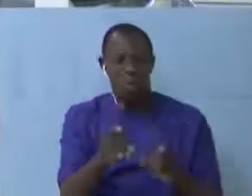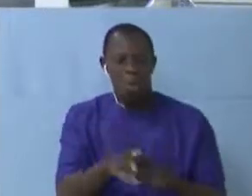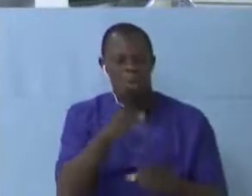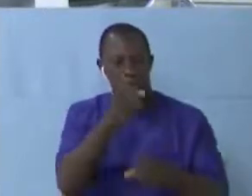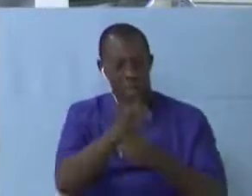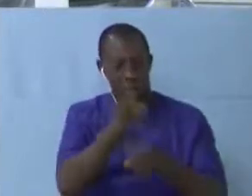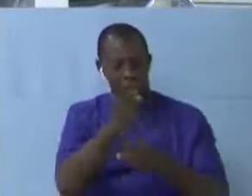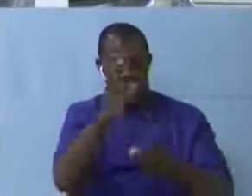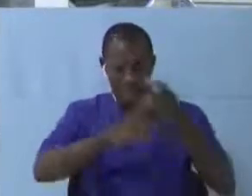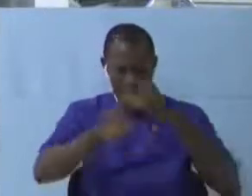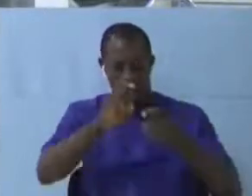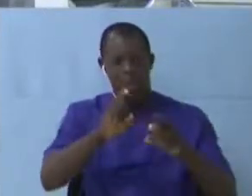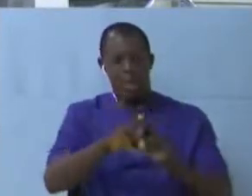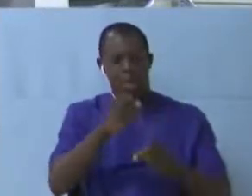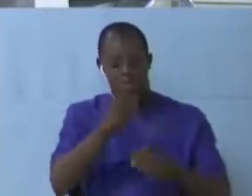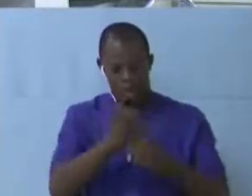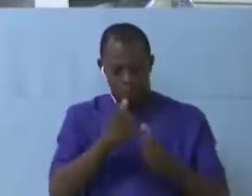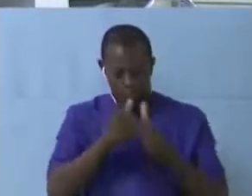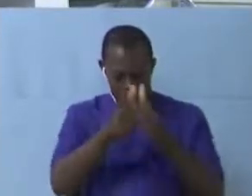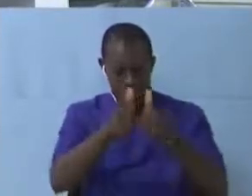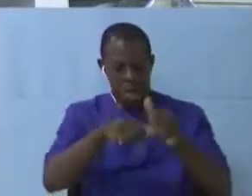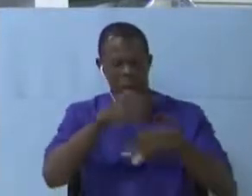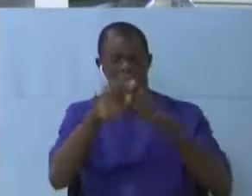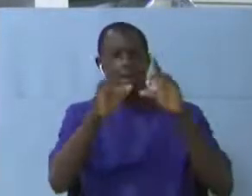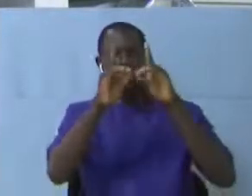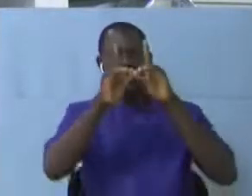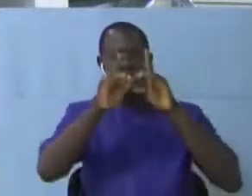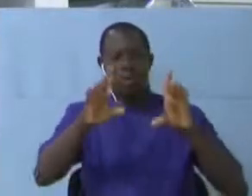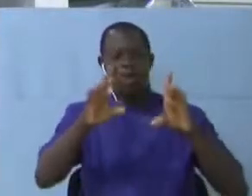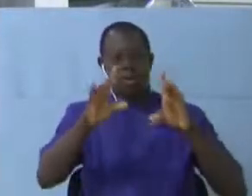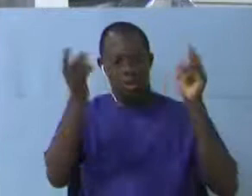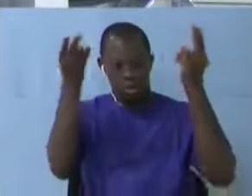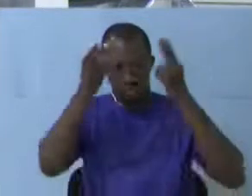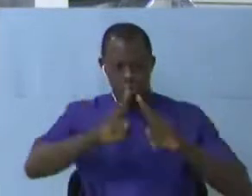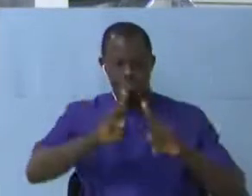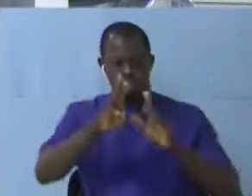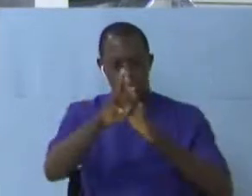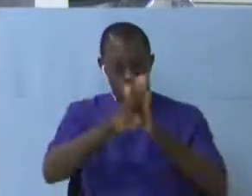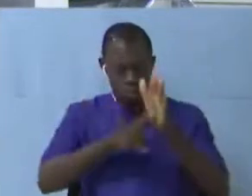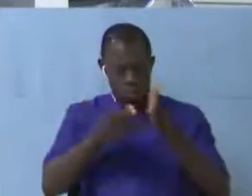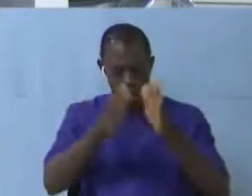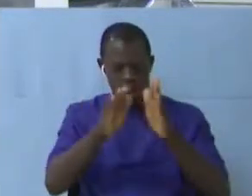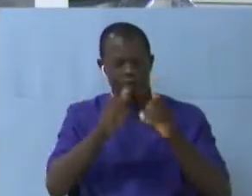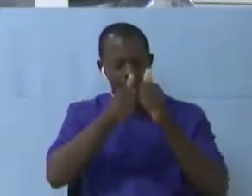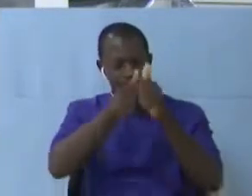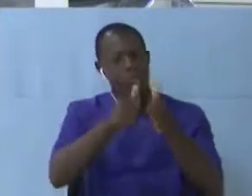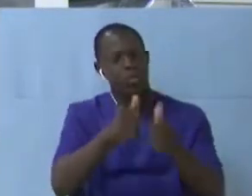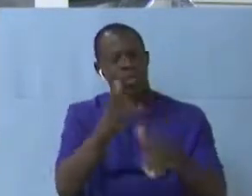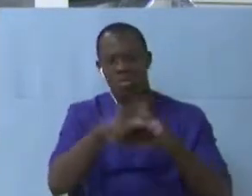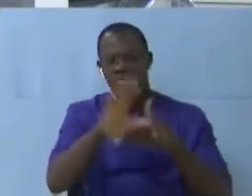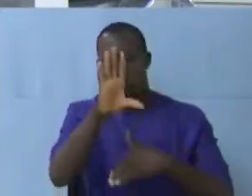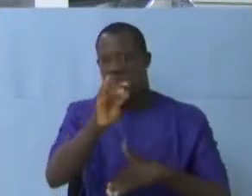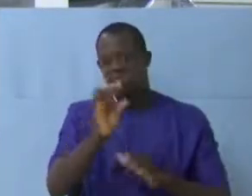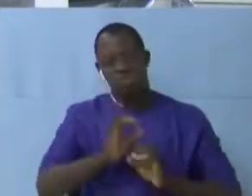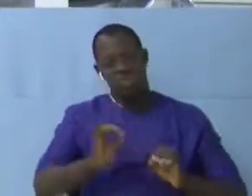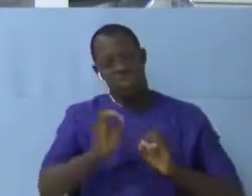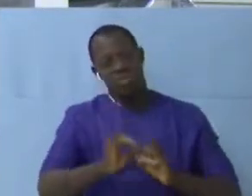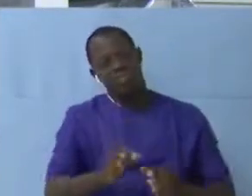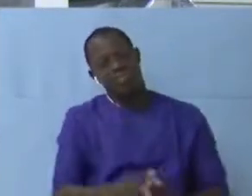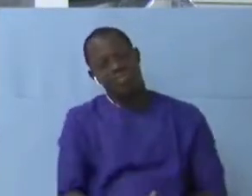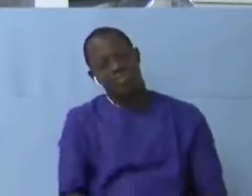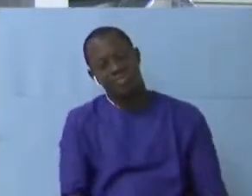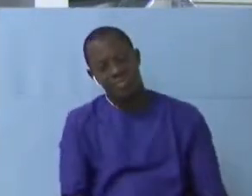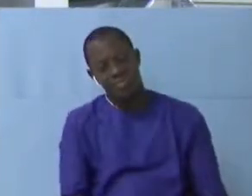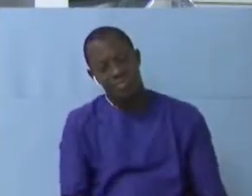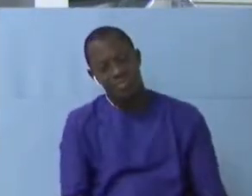to democratic principles. Yaakaar naa defaguñ lu mot lu aju ci wàlli ñu dal di leen wëlbati wala loo xam ne méngale nañ ko ak